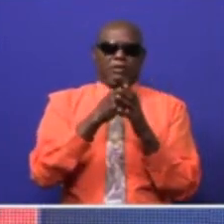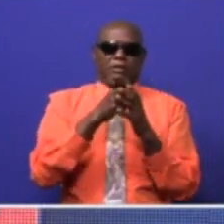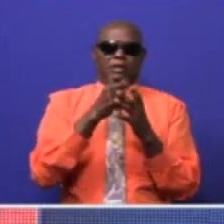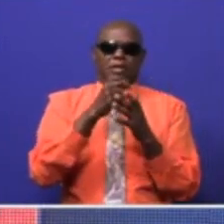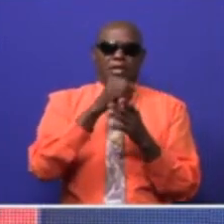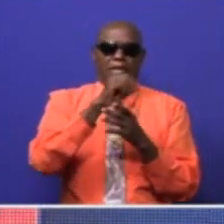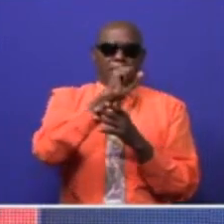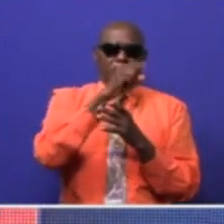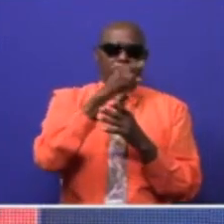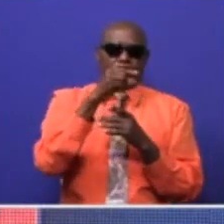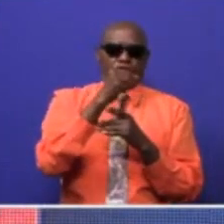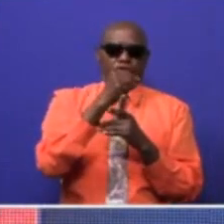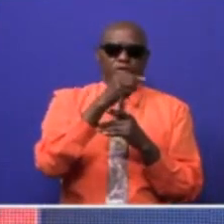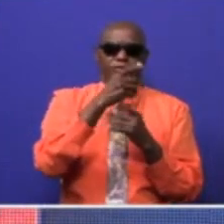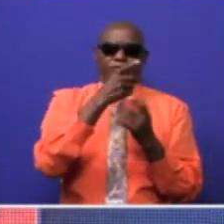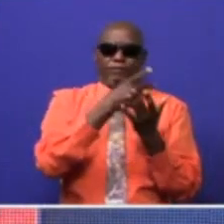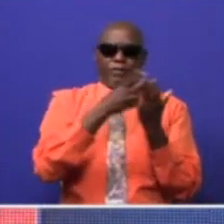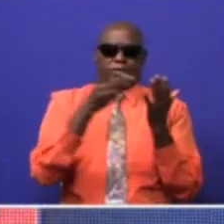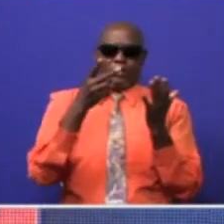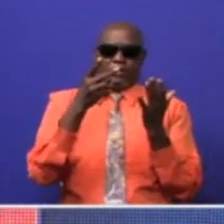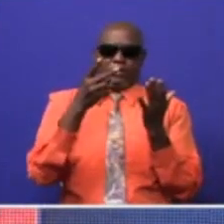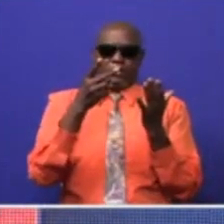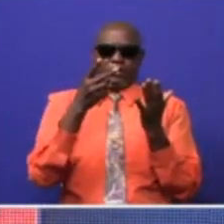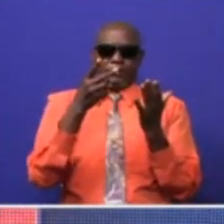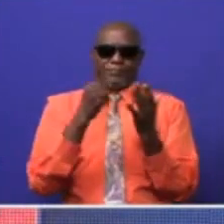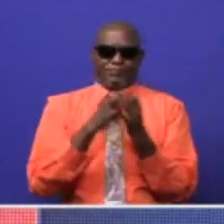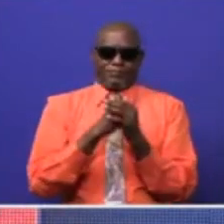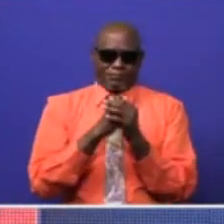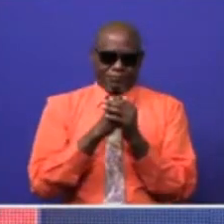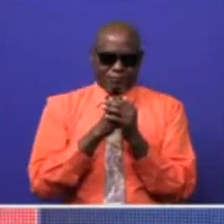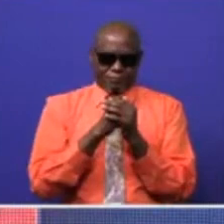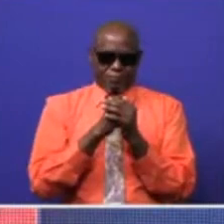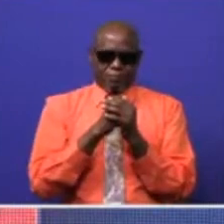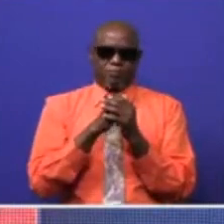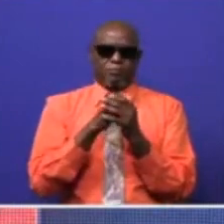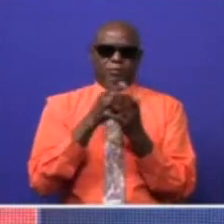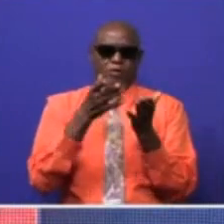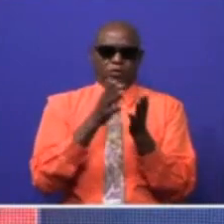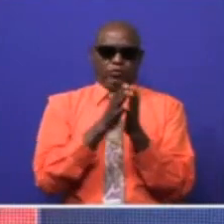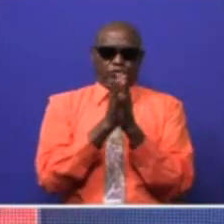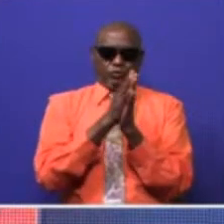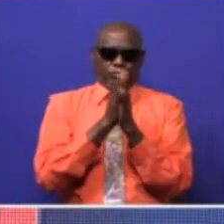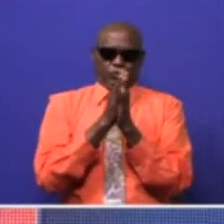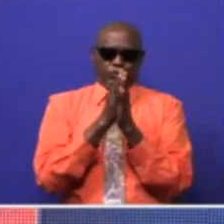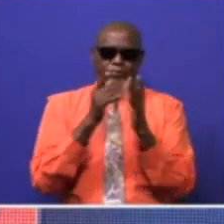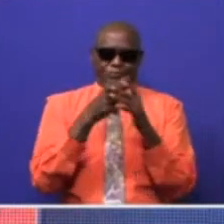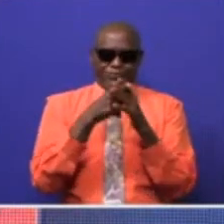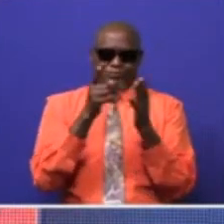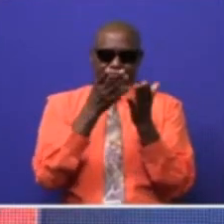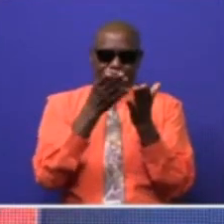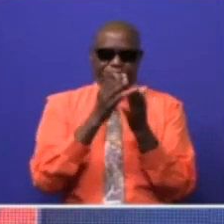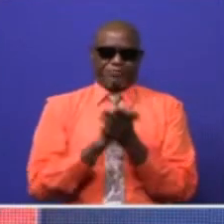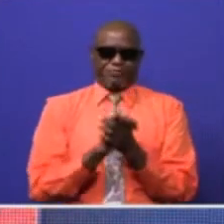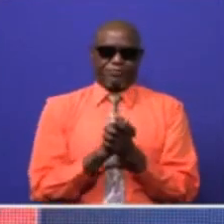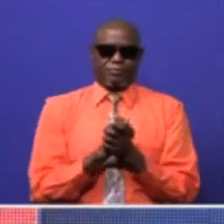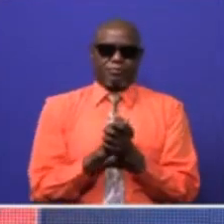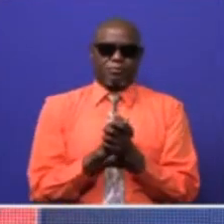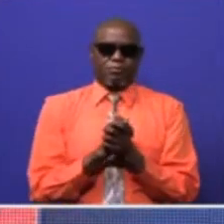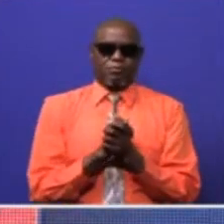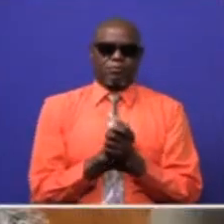that UDA has rules governing the election of its leadership. Mumbi Waweru begins us off tonight with that